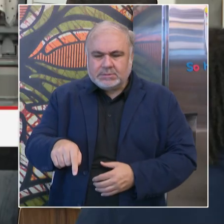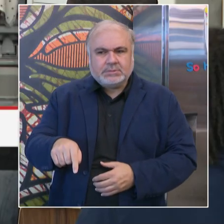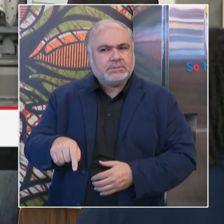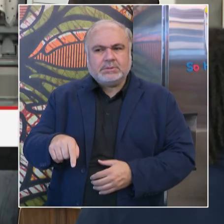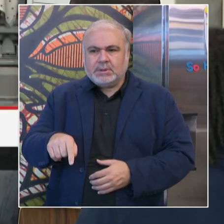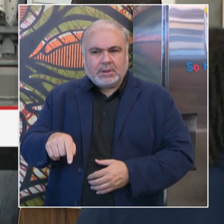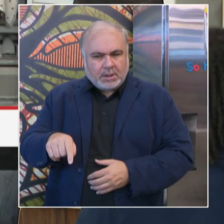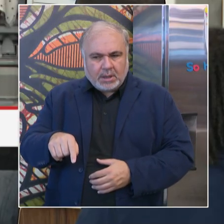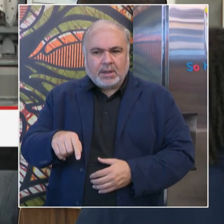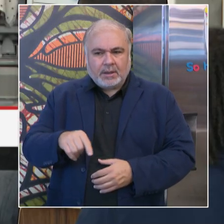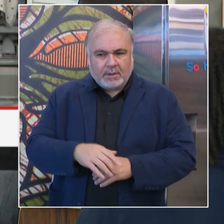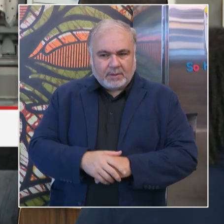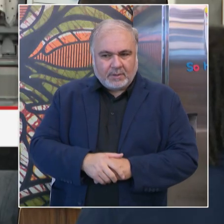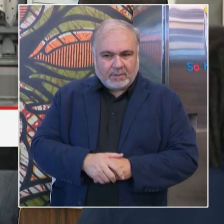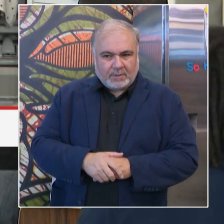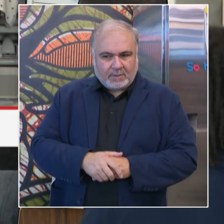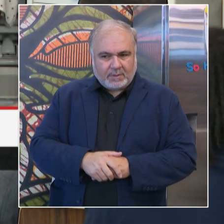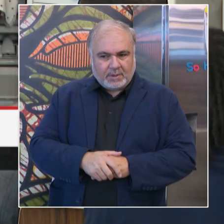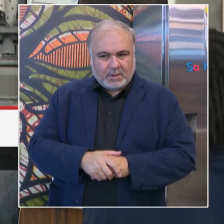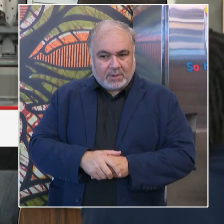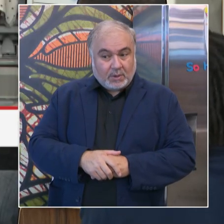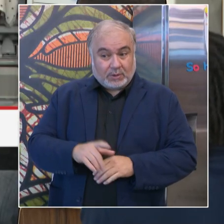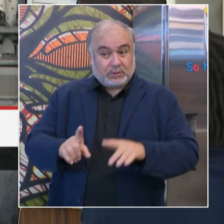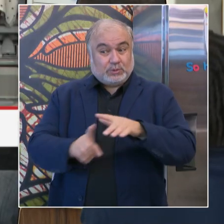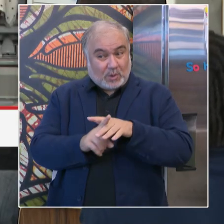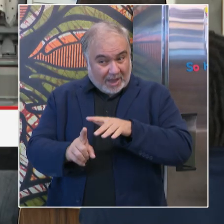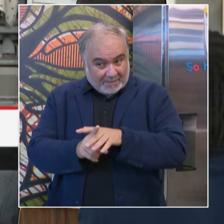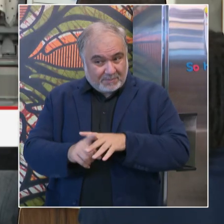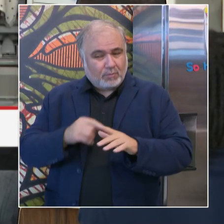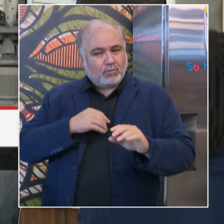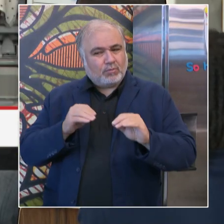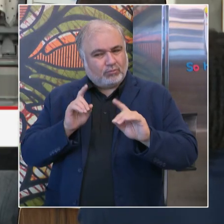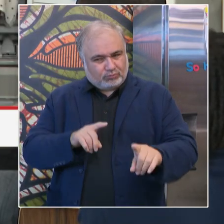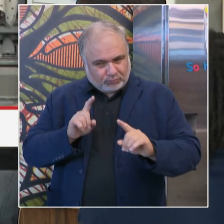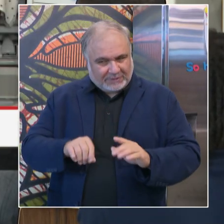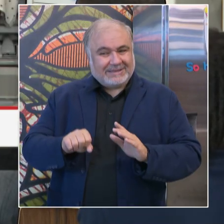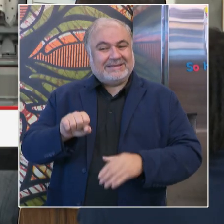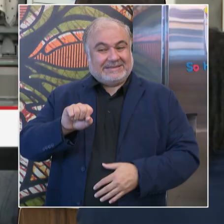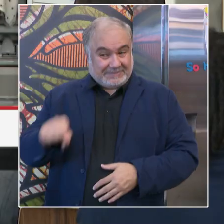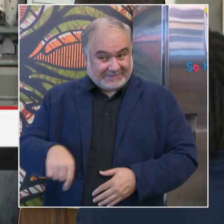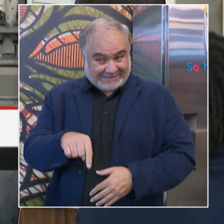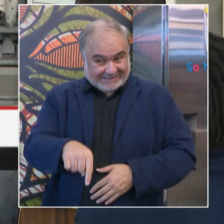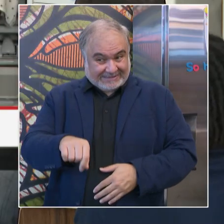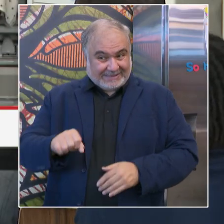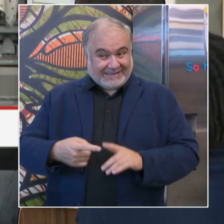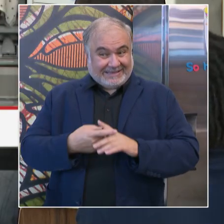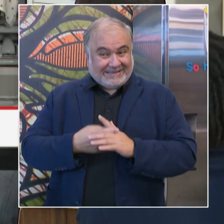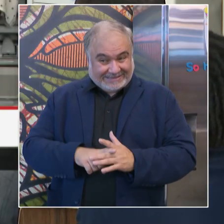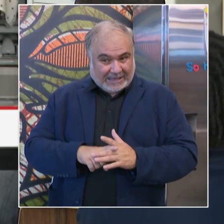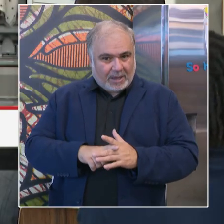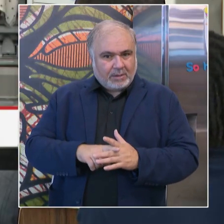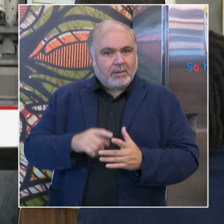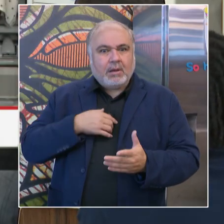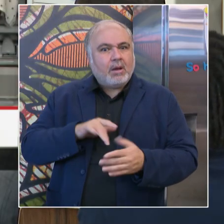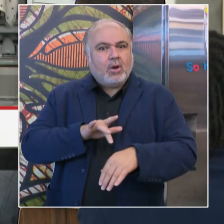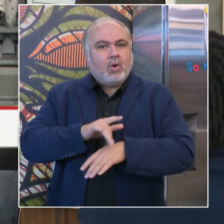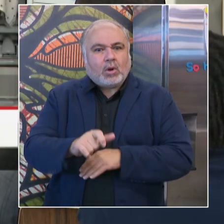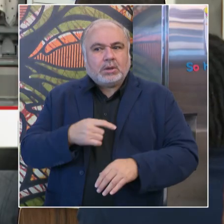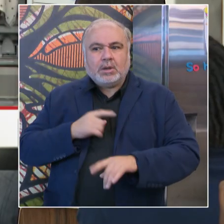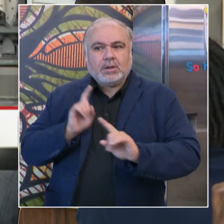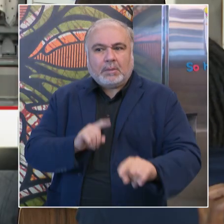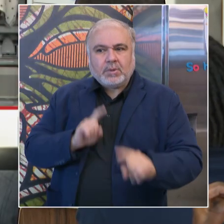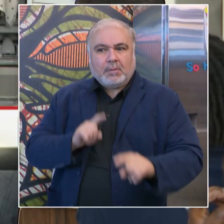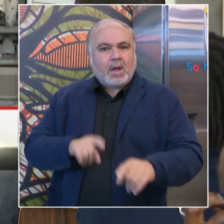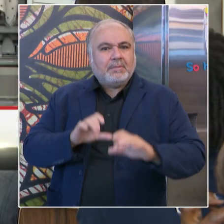senior year, I was showing up actually early. That's a good adjustment. Now I'm taking the next step through the DC